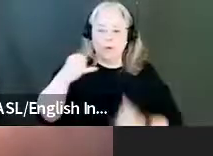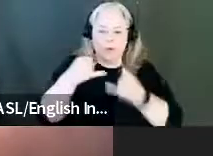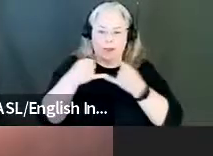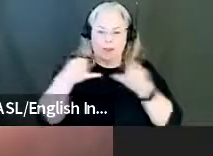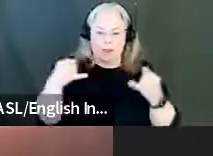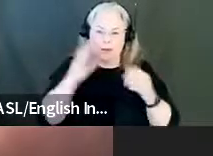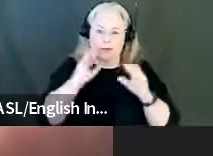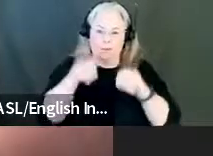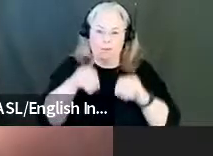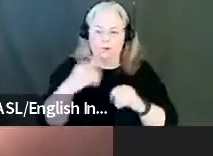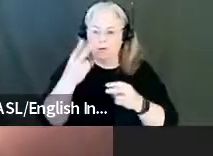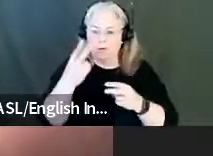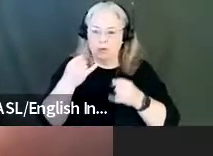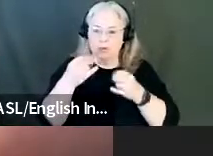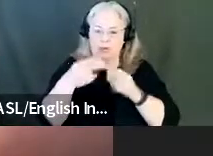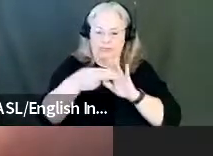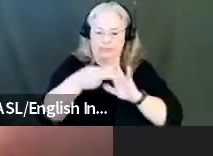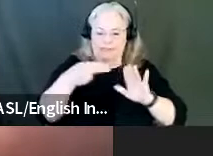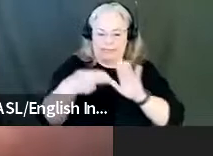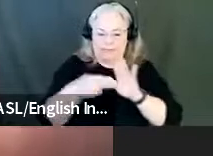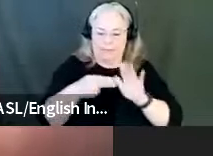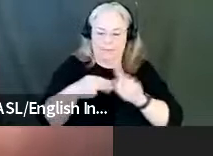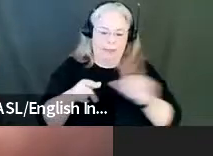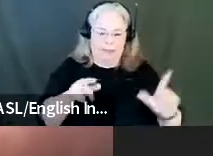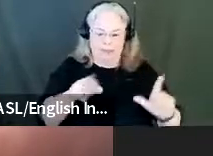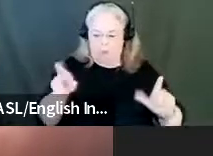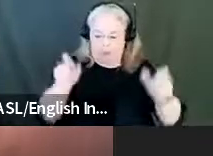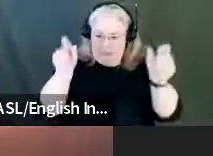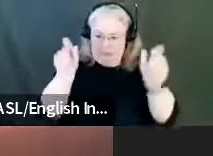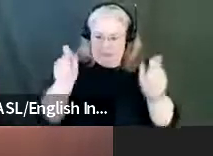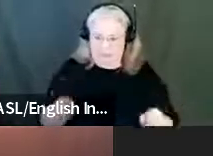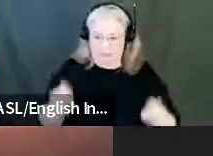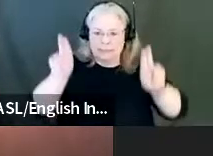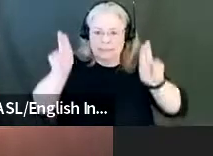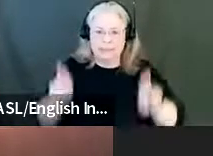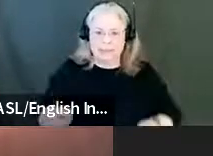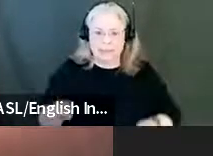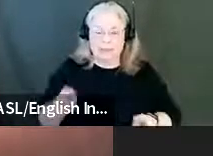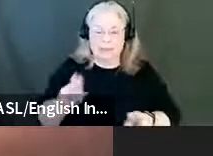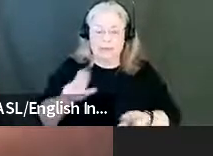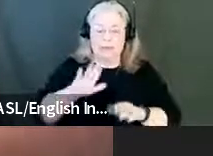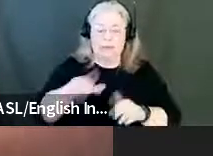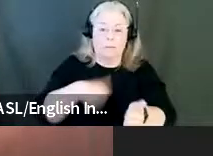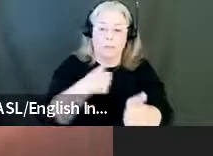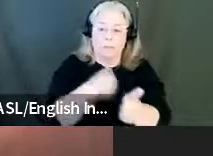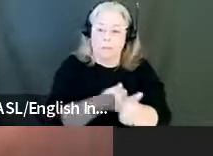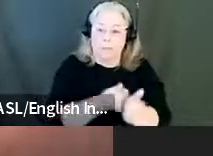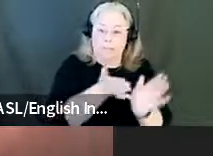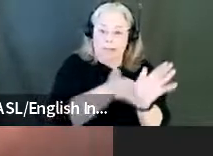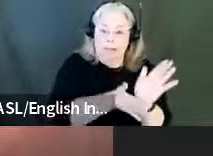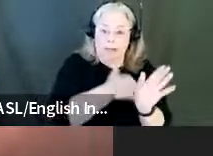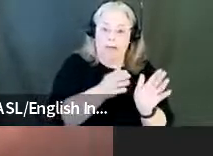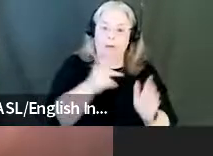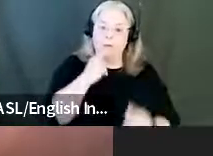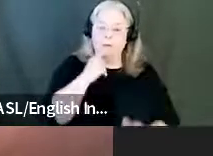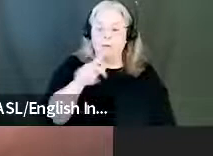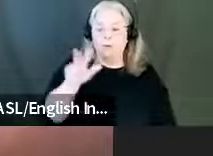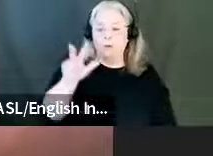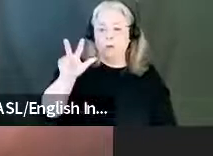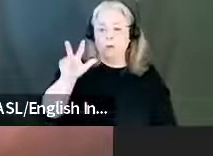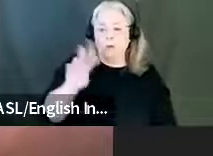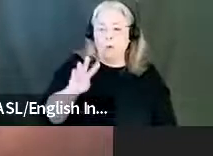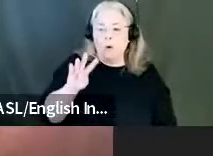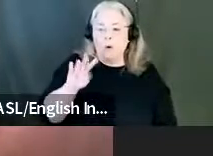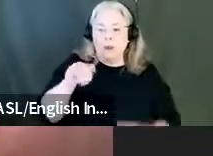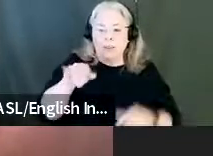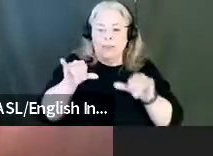pieces of tape to the left and right of that score line. Then on the back side, there's a score line at 3/4 of an inch